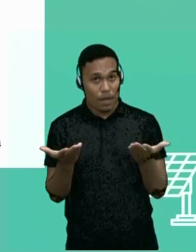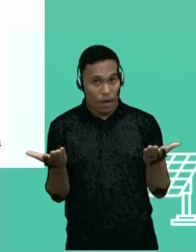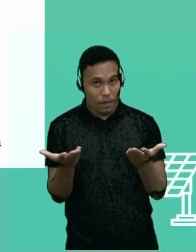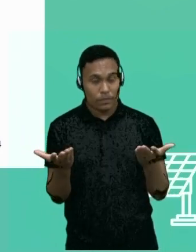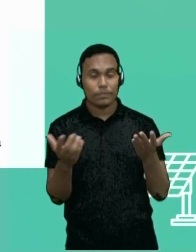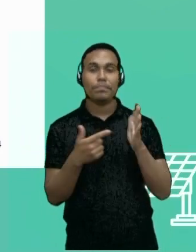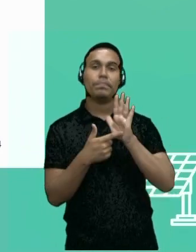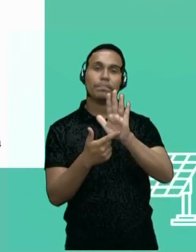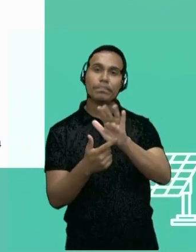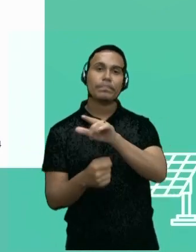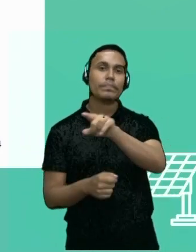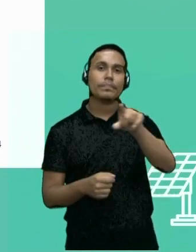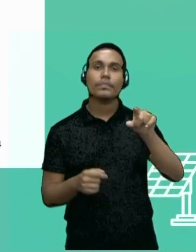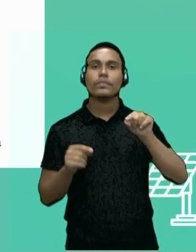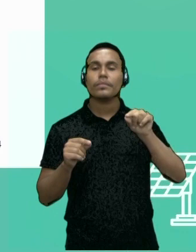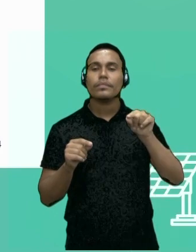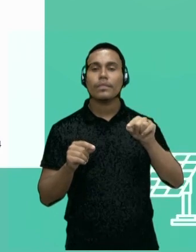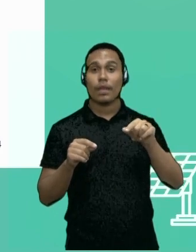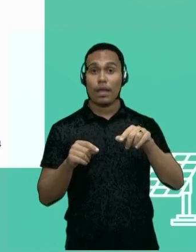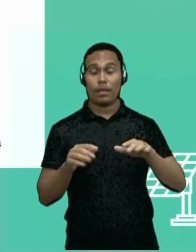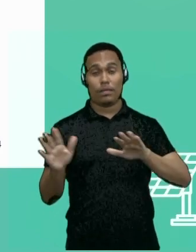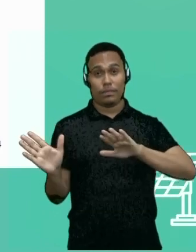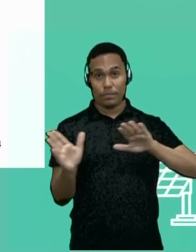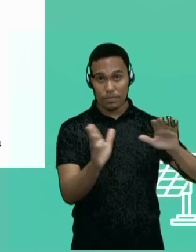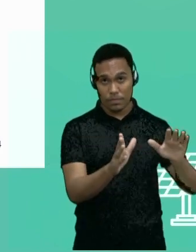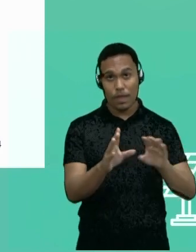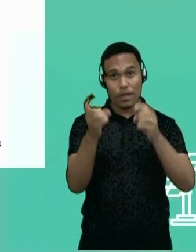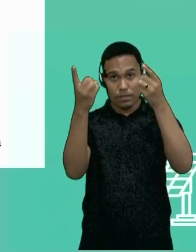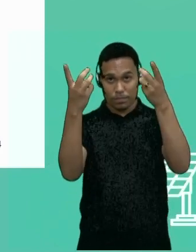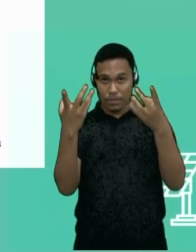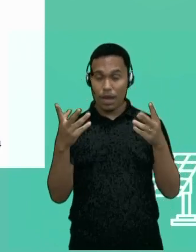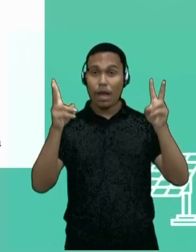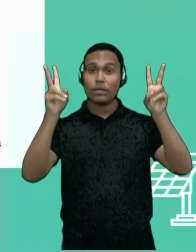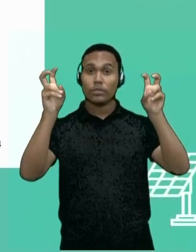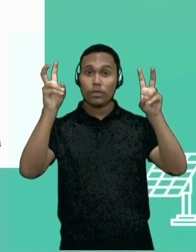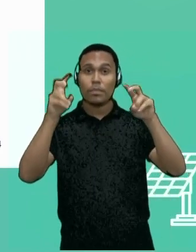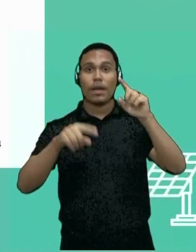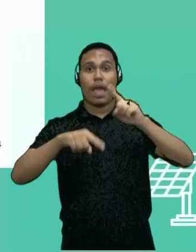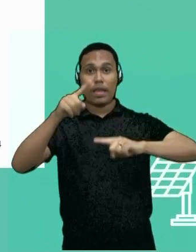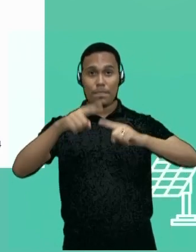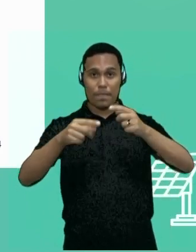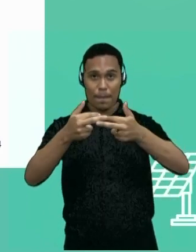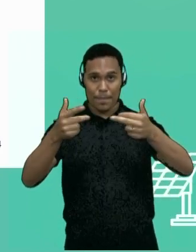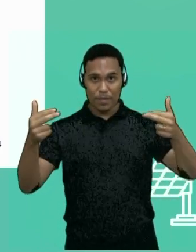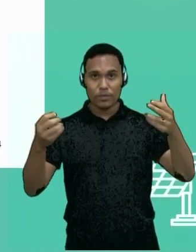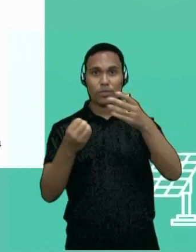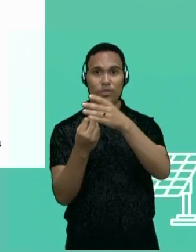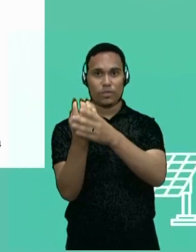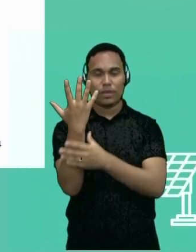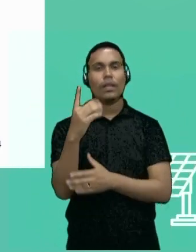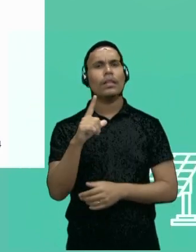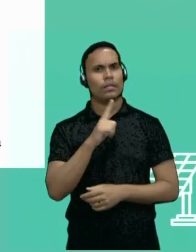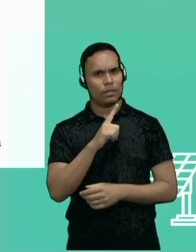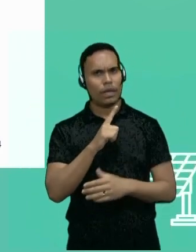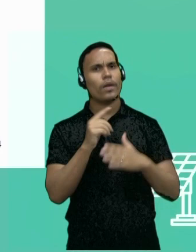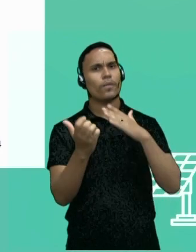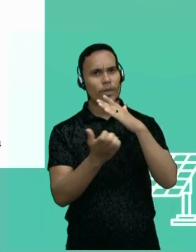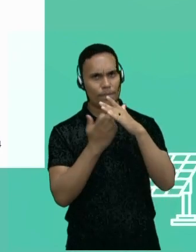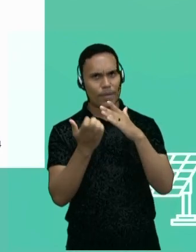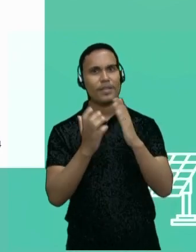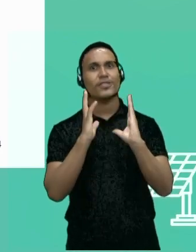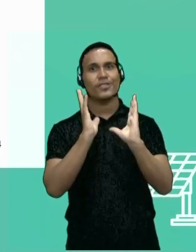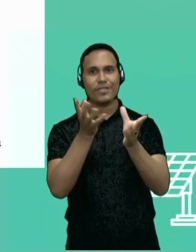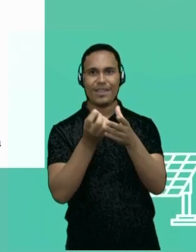have JCB, which in 2020 launched its first prototype of a hydrogen-powered excavator, which could be a major breakthrough